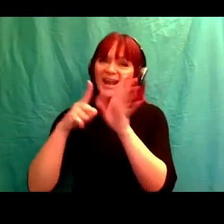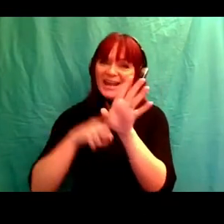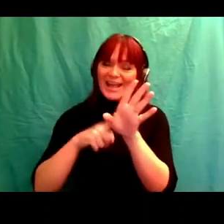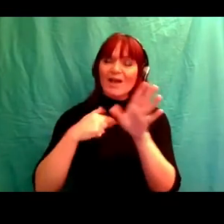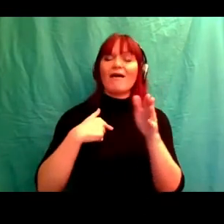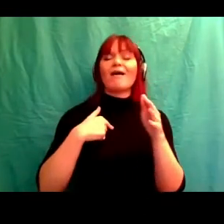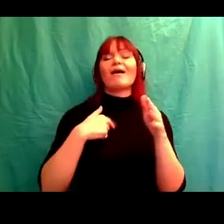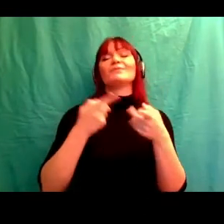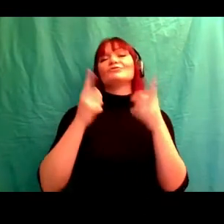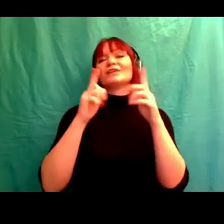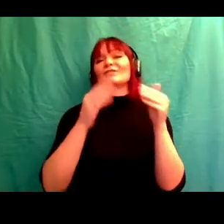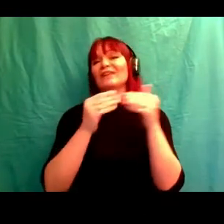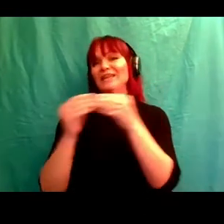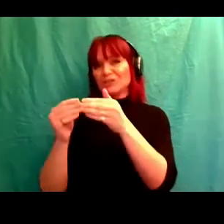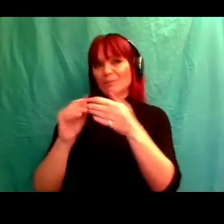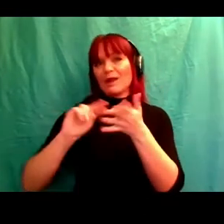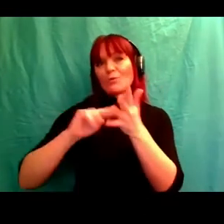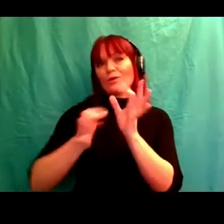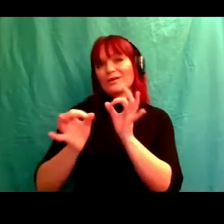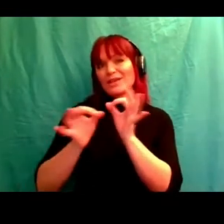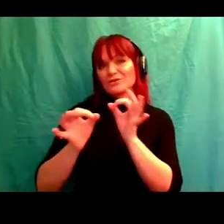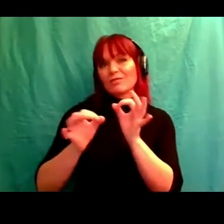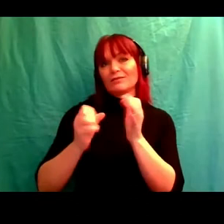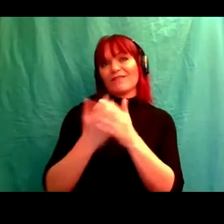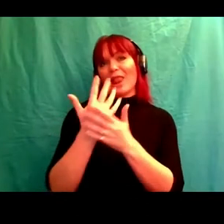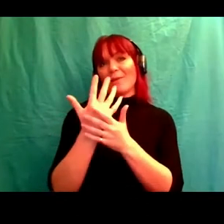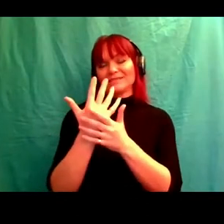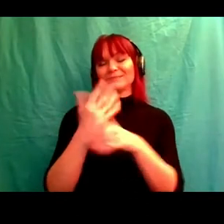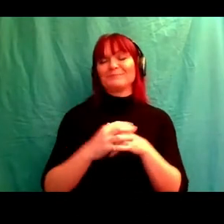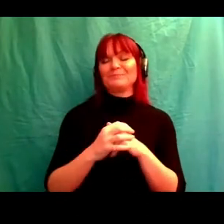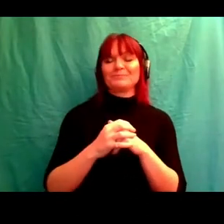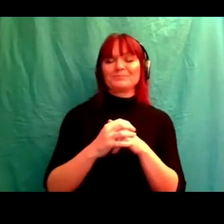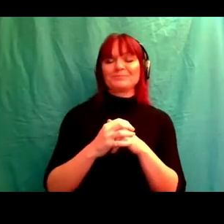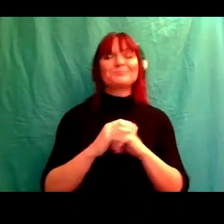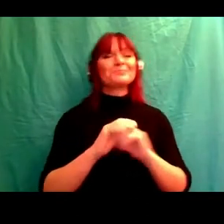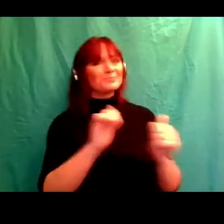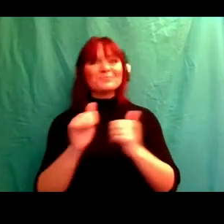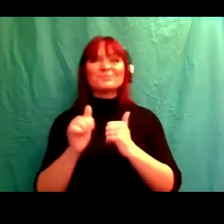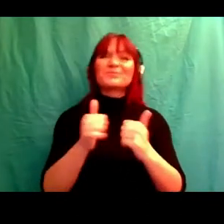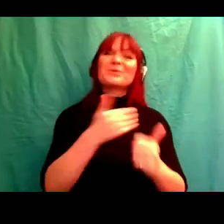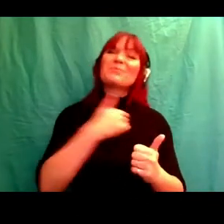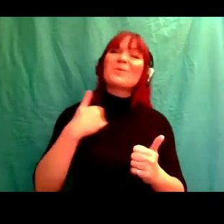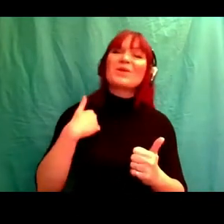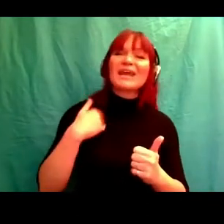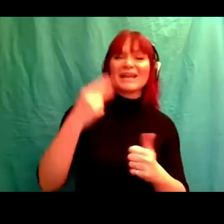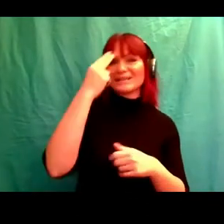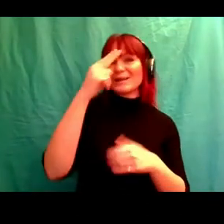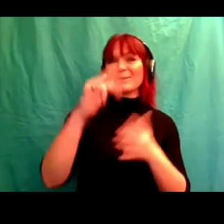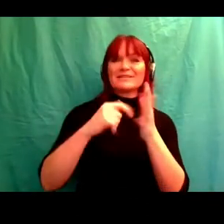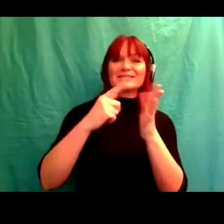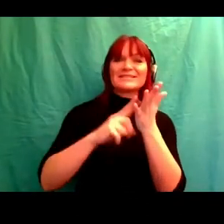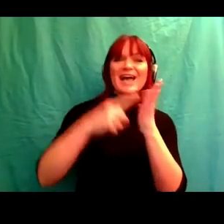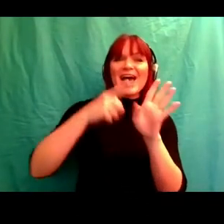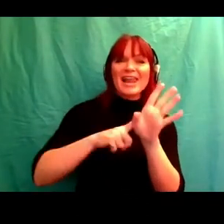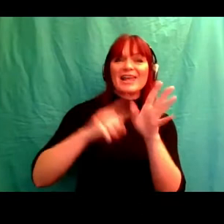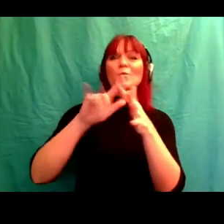Organisational Development here at the King's Fund. Great, thanks Susie. Good morning everybody, great to be with you. I'm Sally Warren, the Director of Policy here at